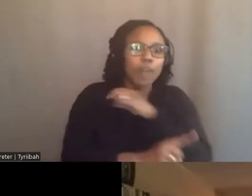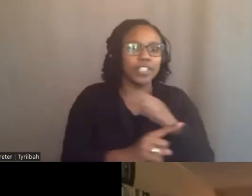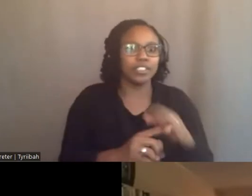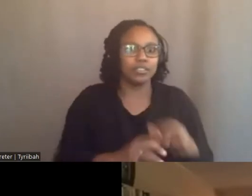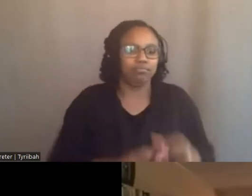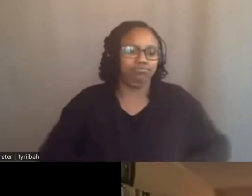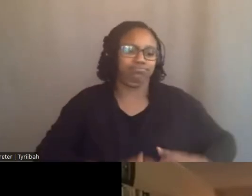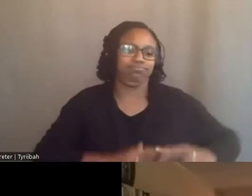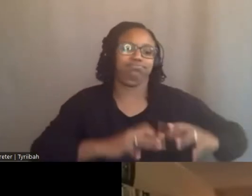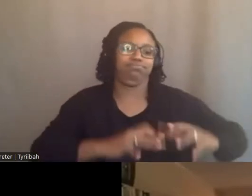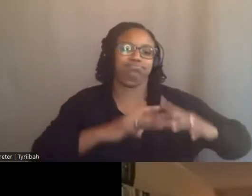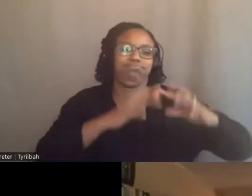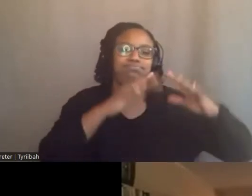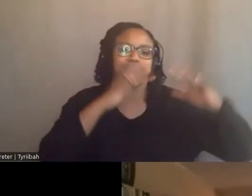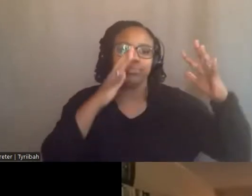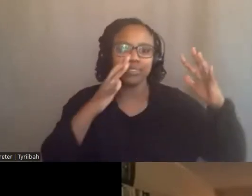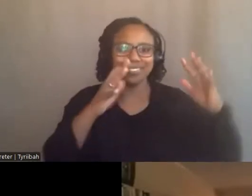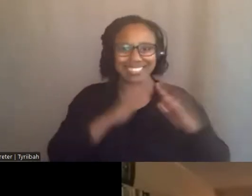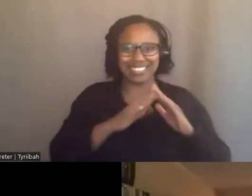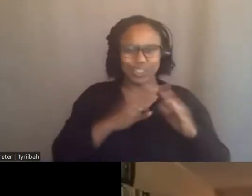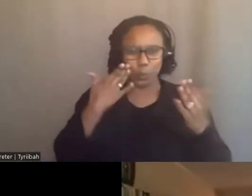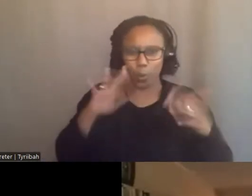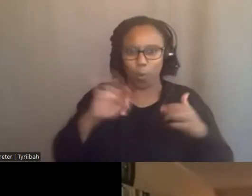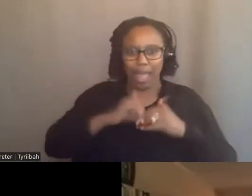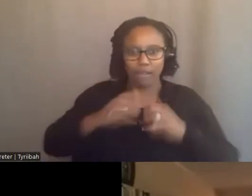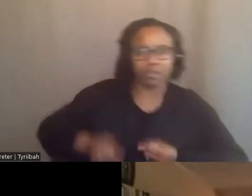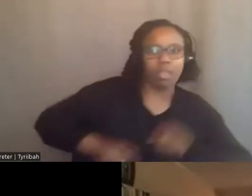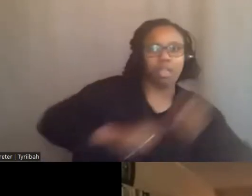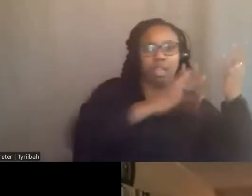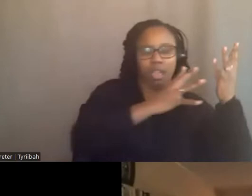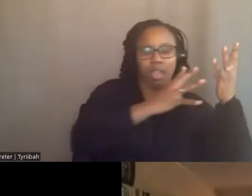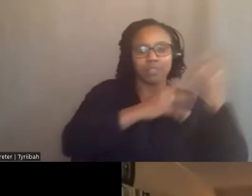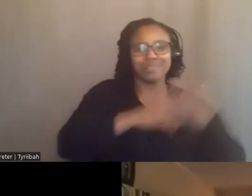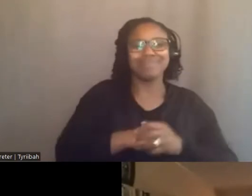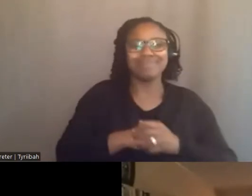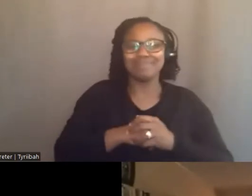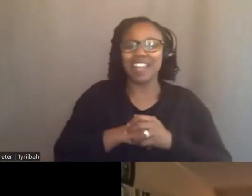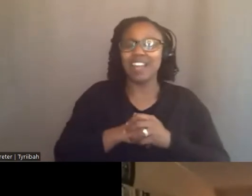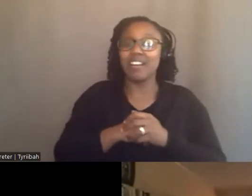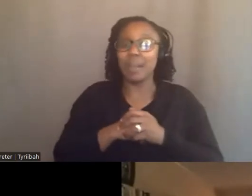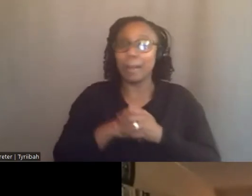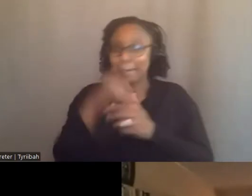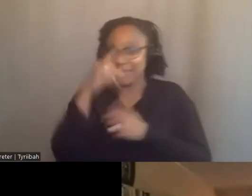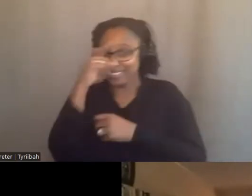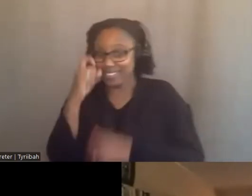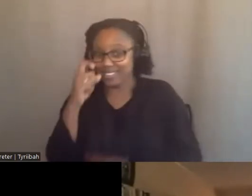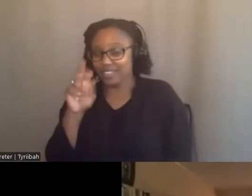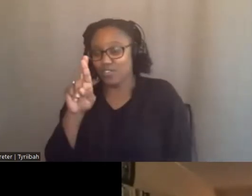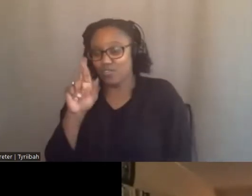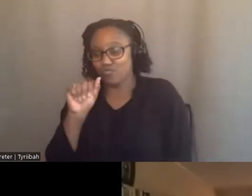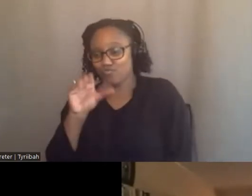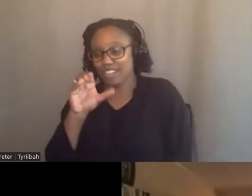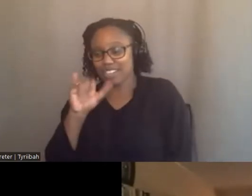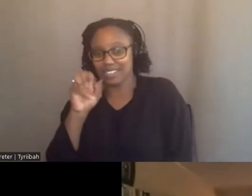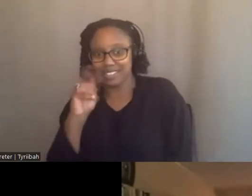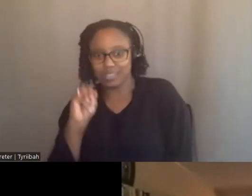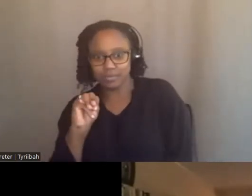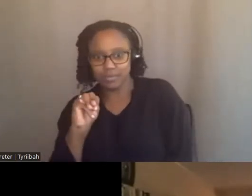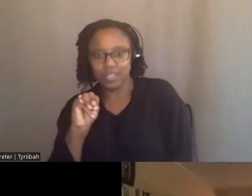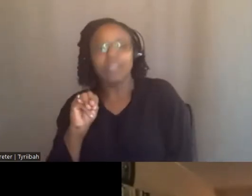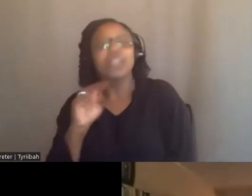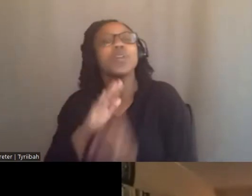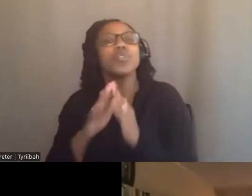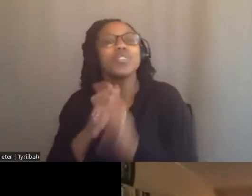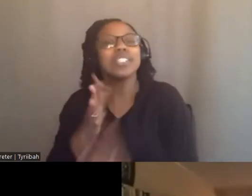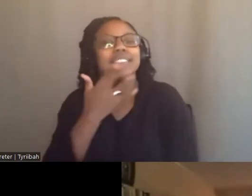of course, because of racism, communities of color got the short end of the stick in terms